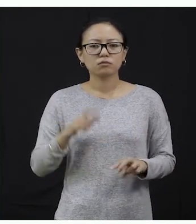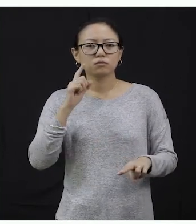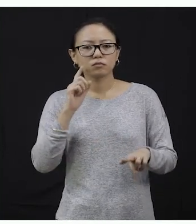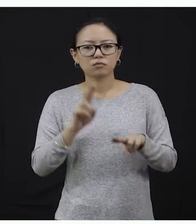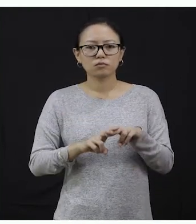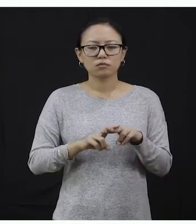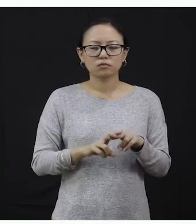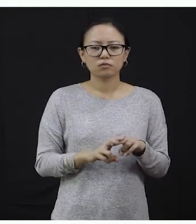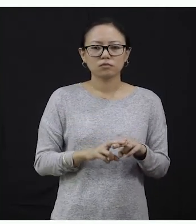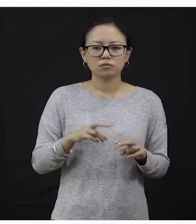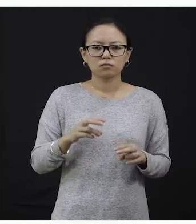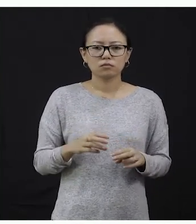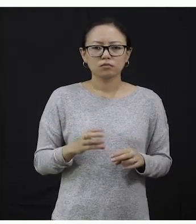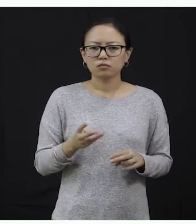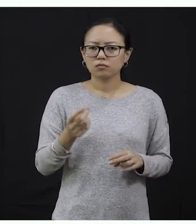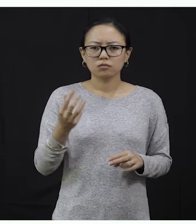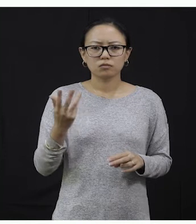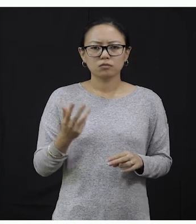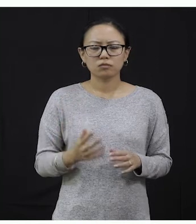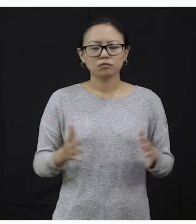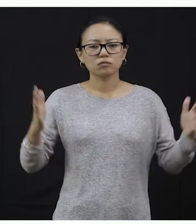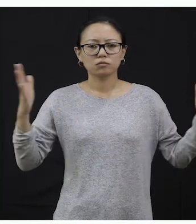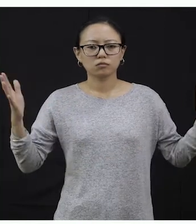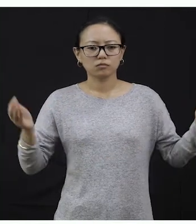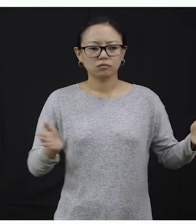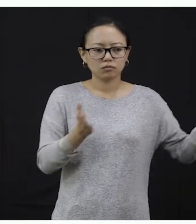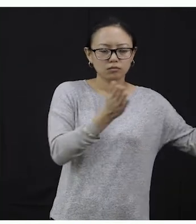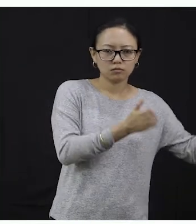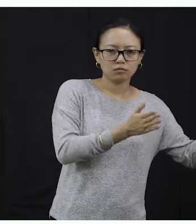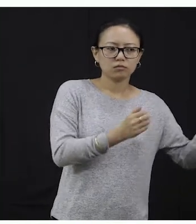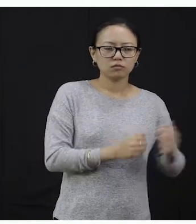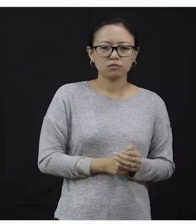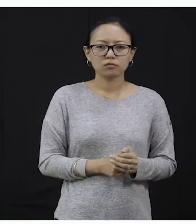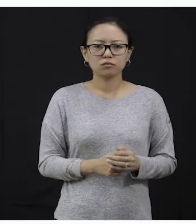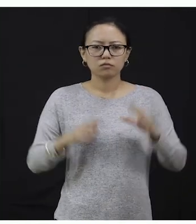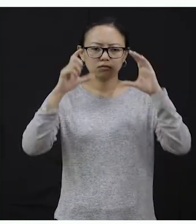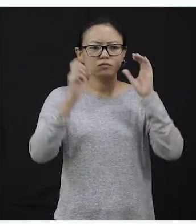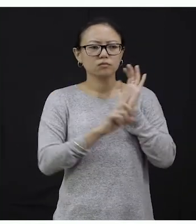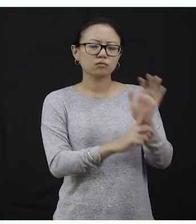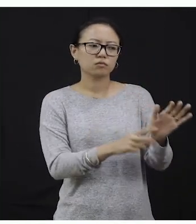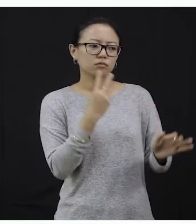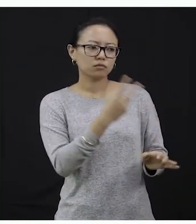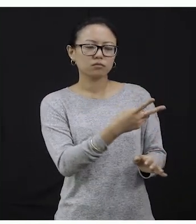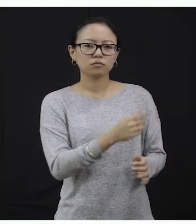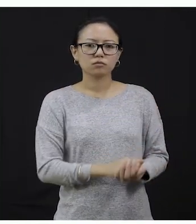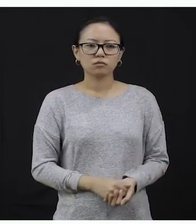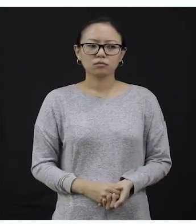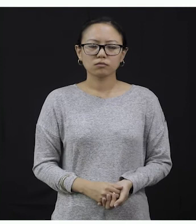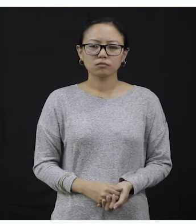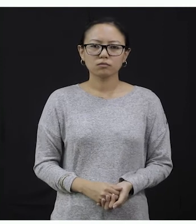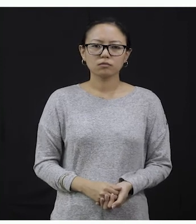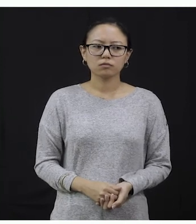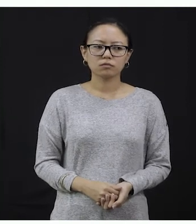left. You see, once it is just 1 digit, it is placed in one's place. One's place.